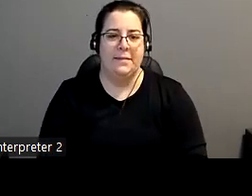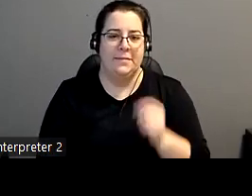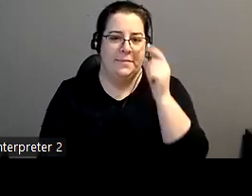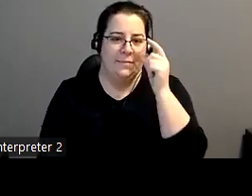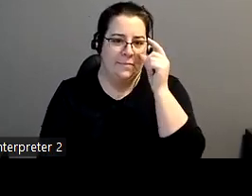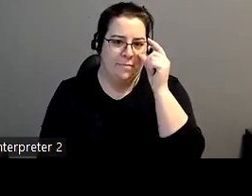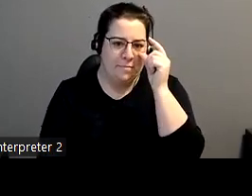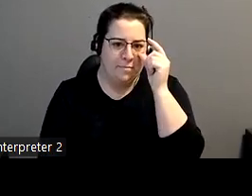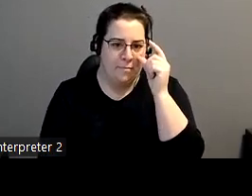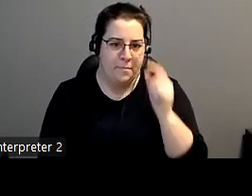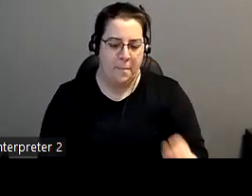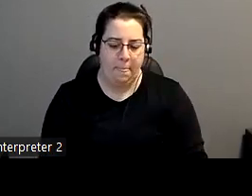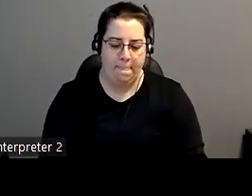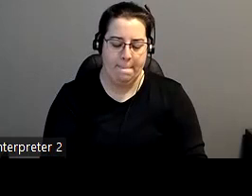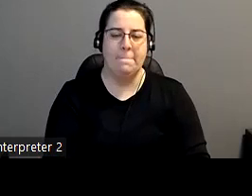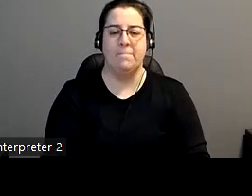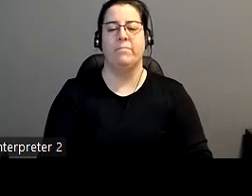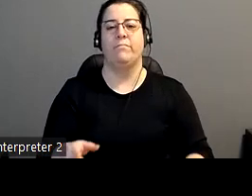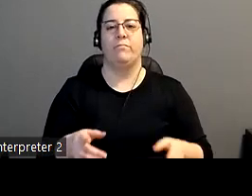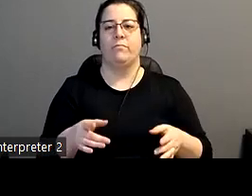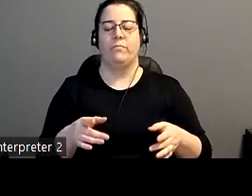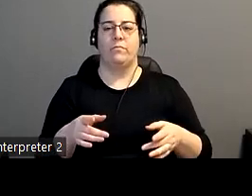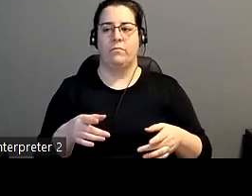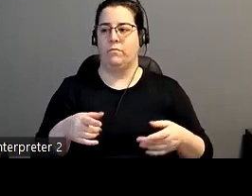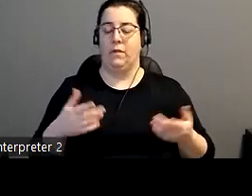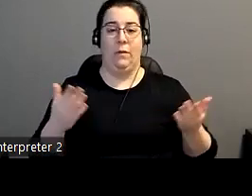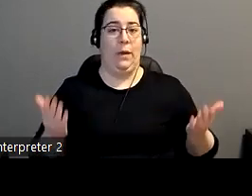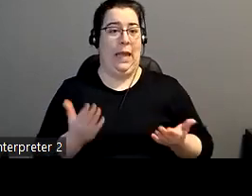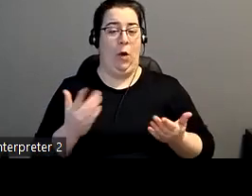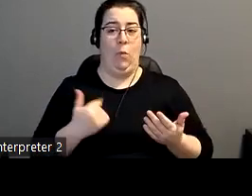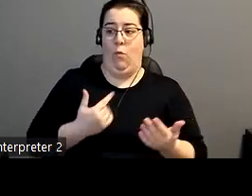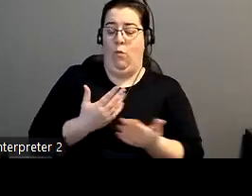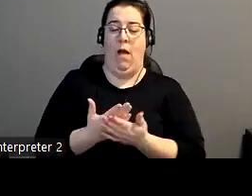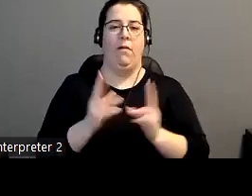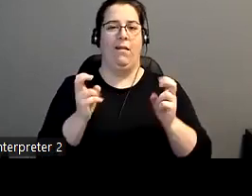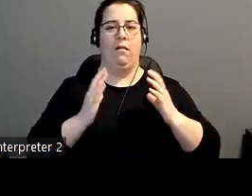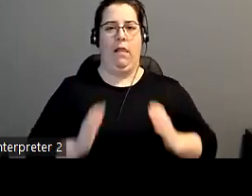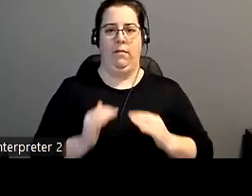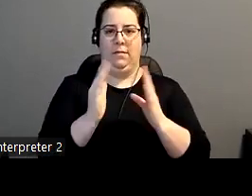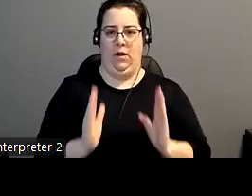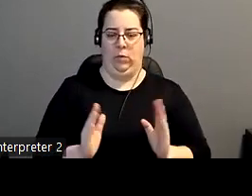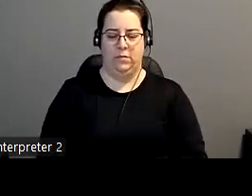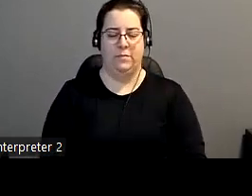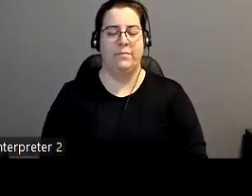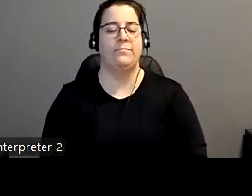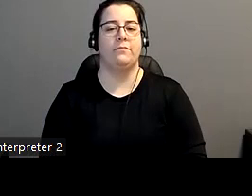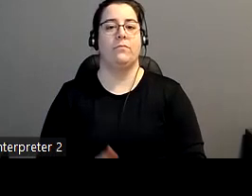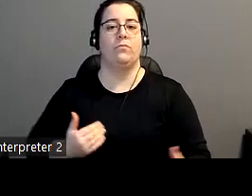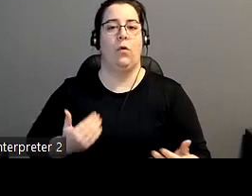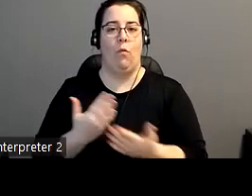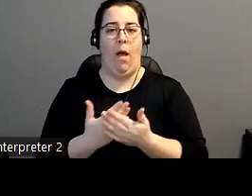arrive in a client's home, and at least in the States, we call them clients. So they arrive in a client's